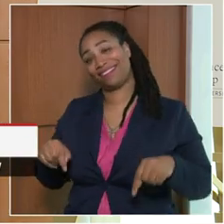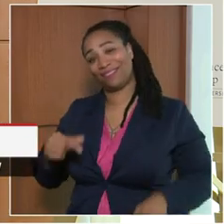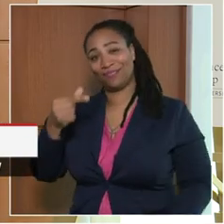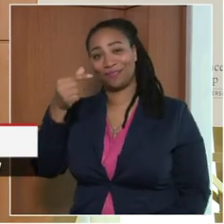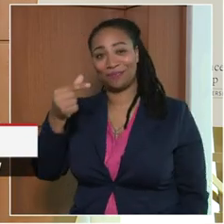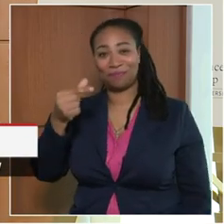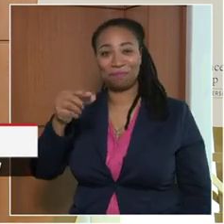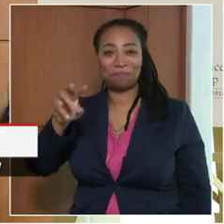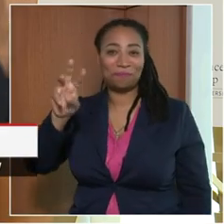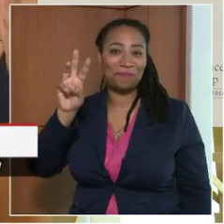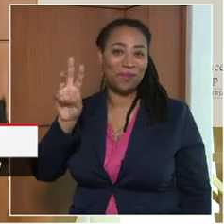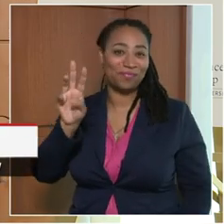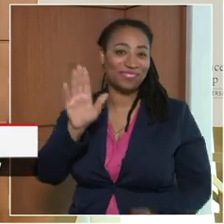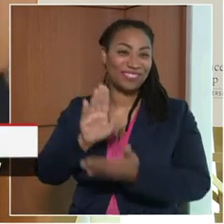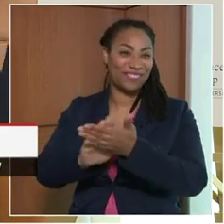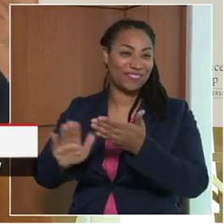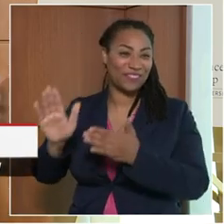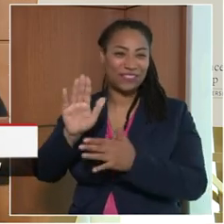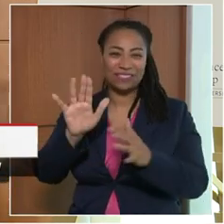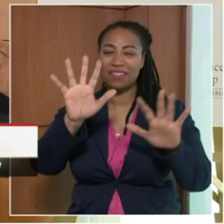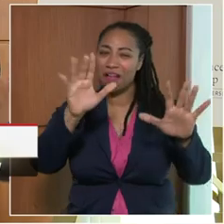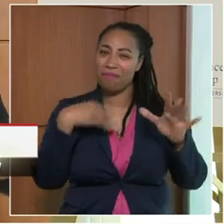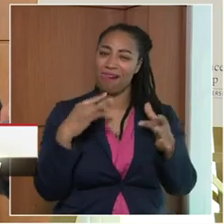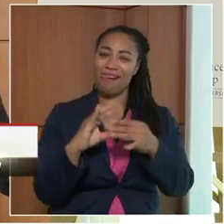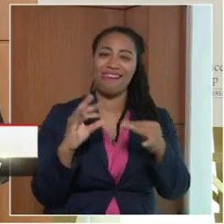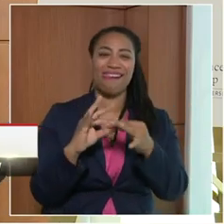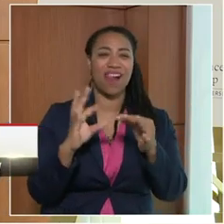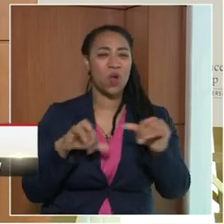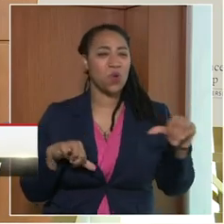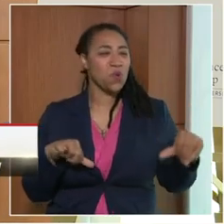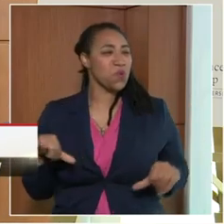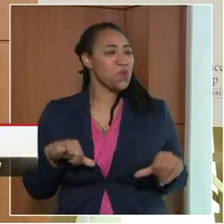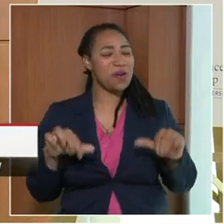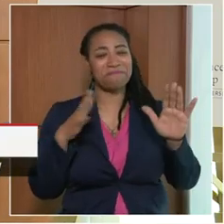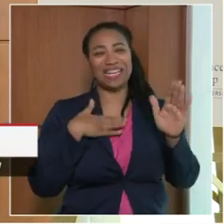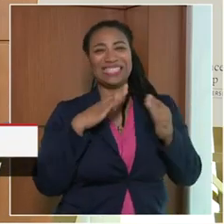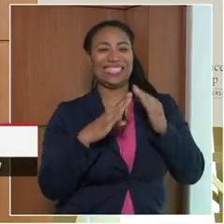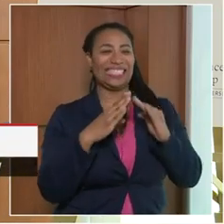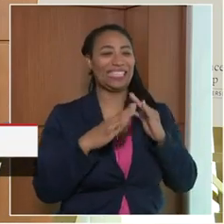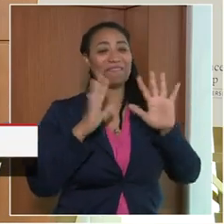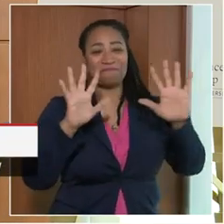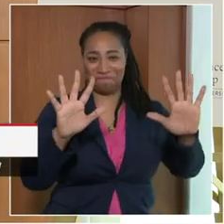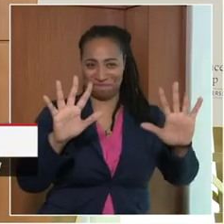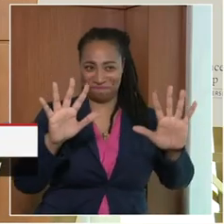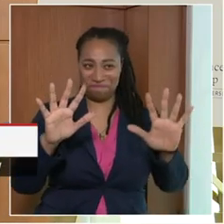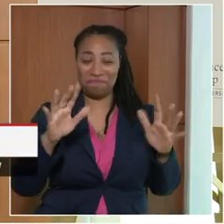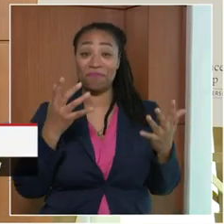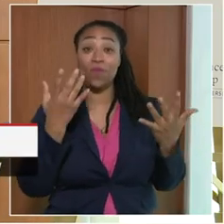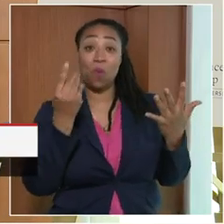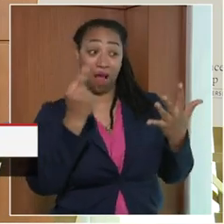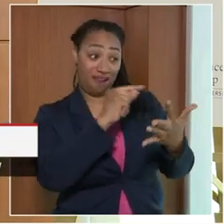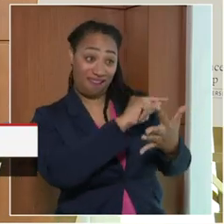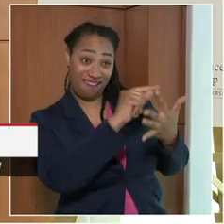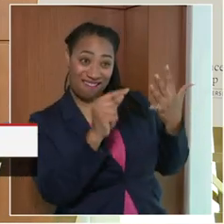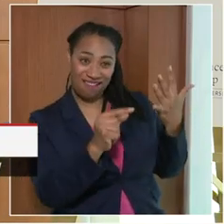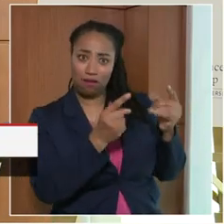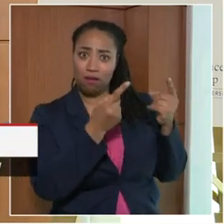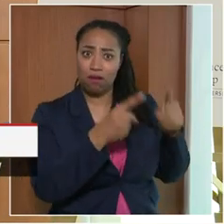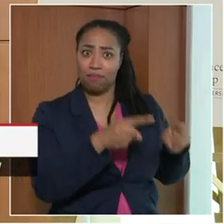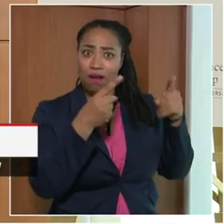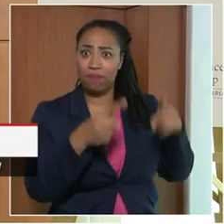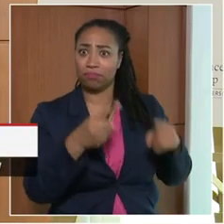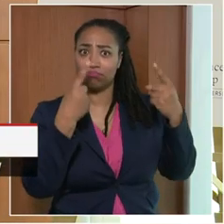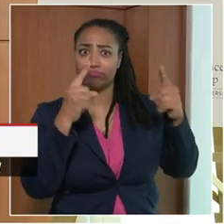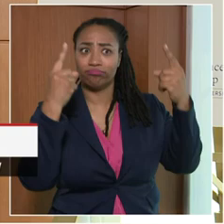to recognize that public servants help make that happen every single day. And so